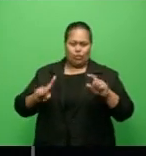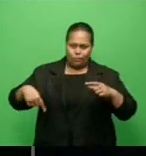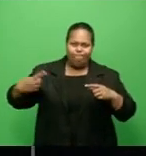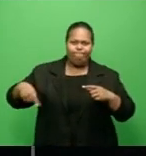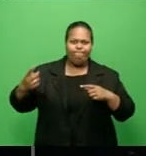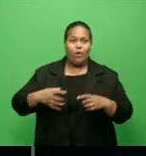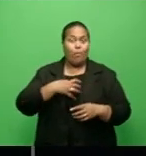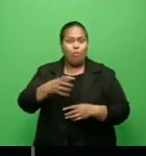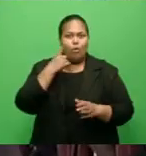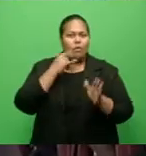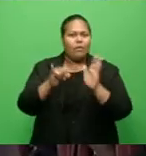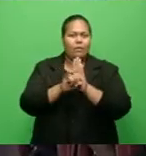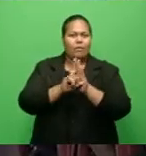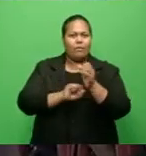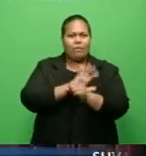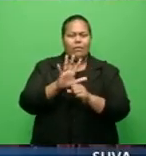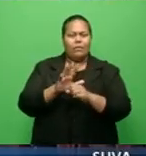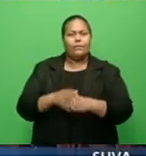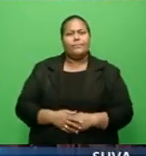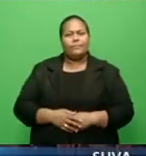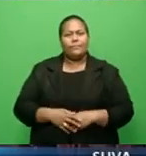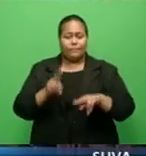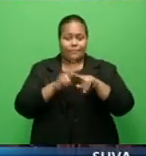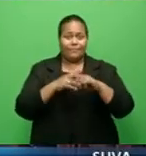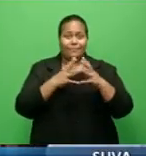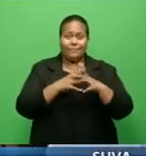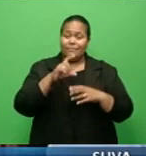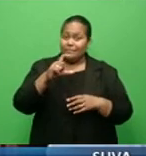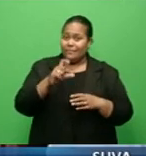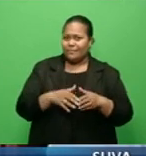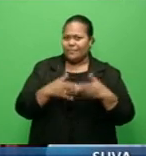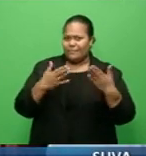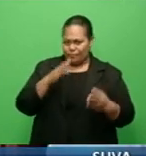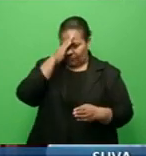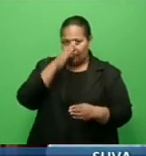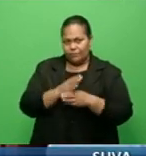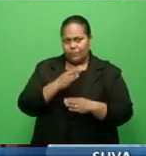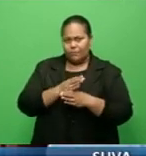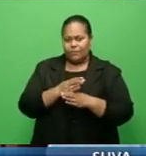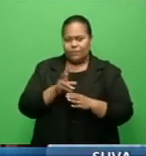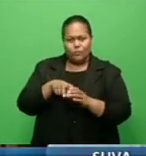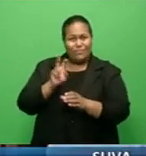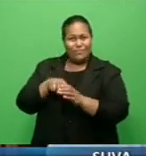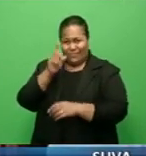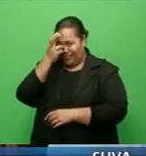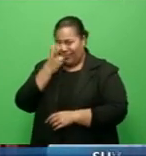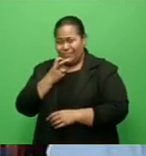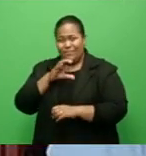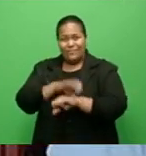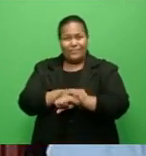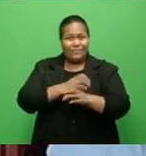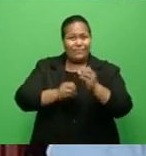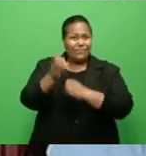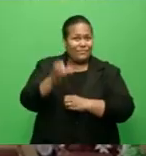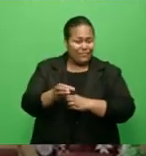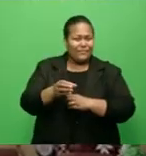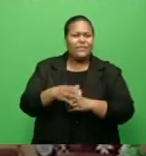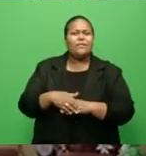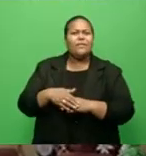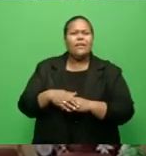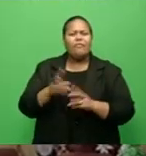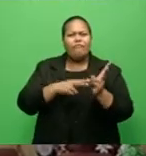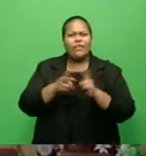of the week-long workshop on male advocacy for ending violence against women, Ali says this has been an ongoing issue